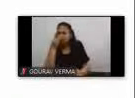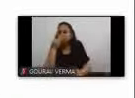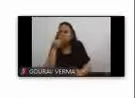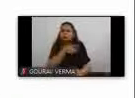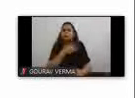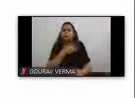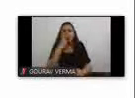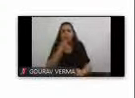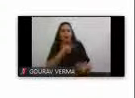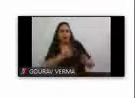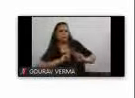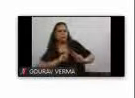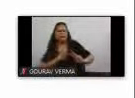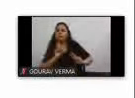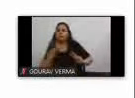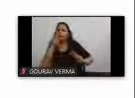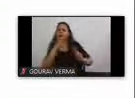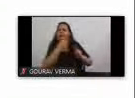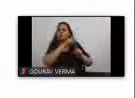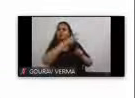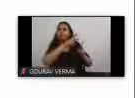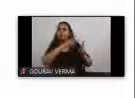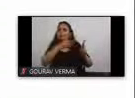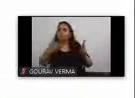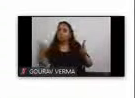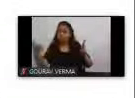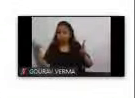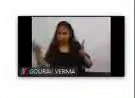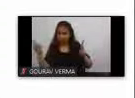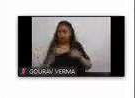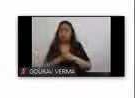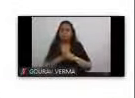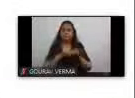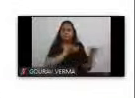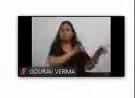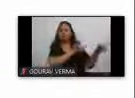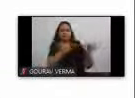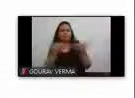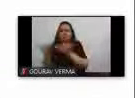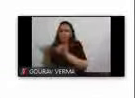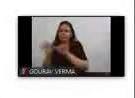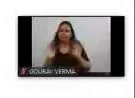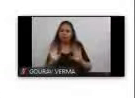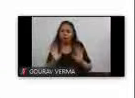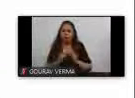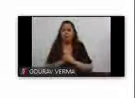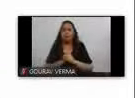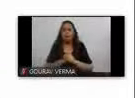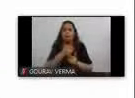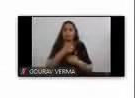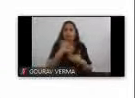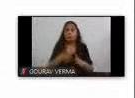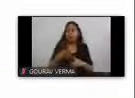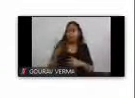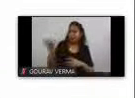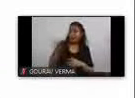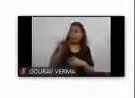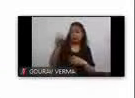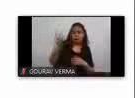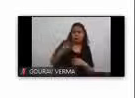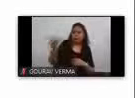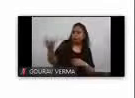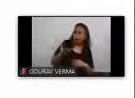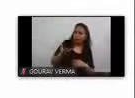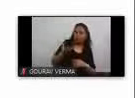response pattern by the child. So first it should be that when a child interacts with an object, it need not be that first what